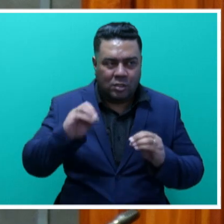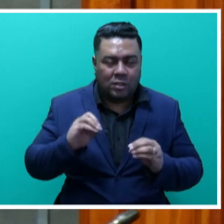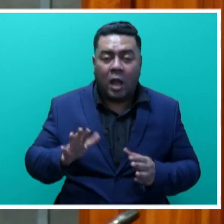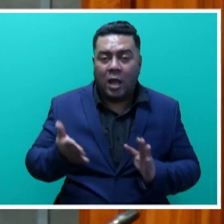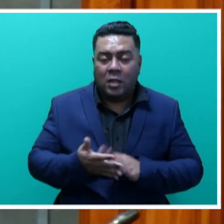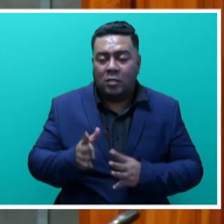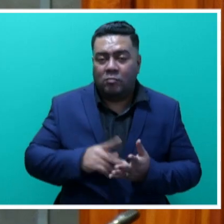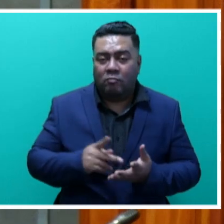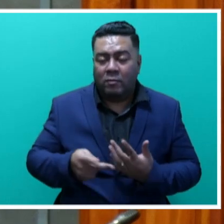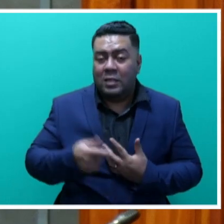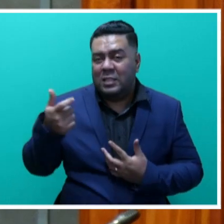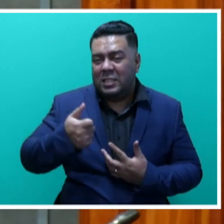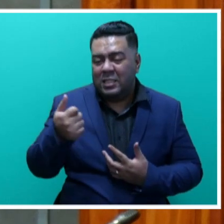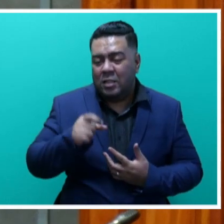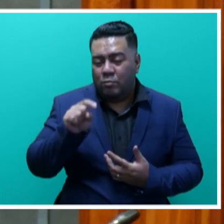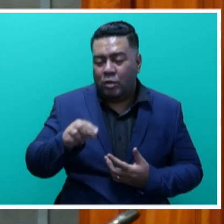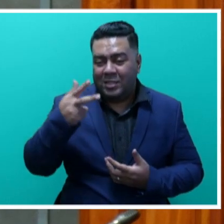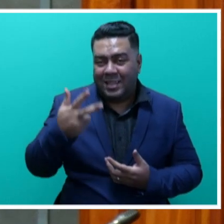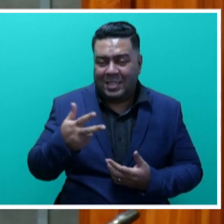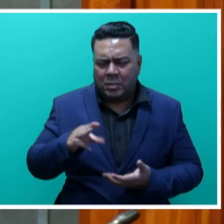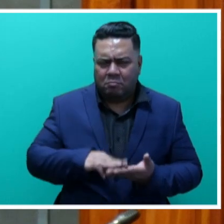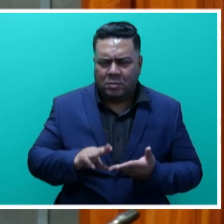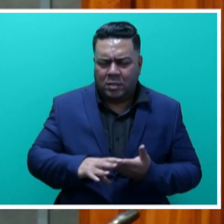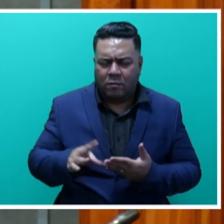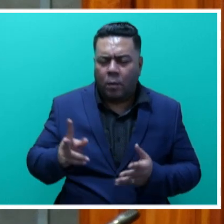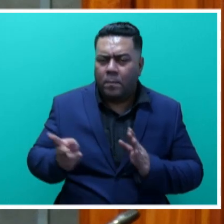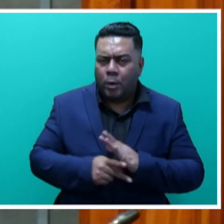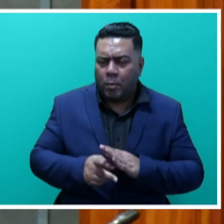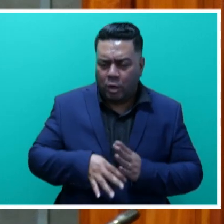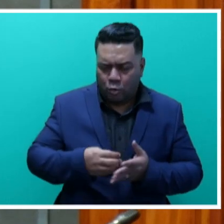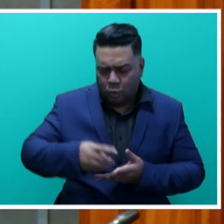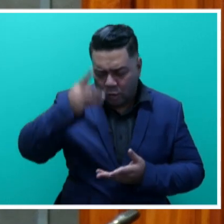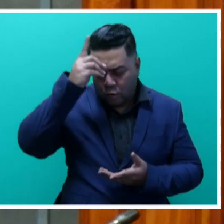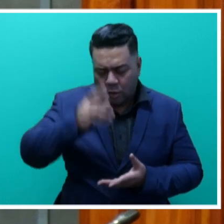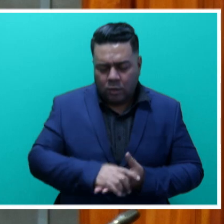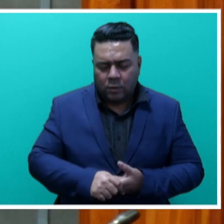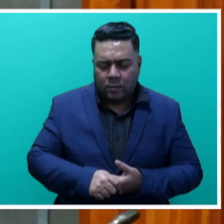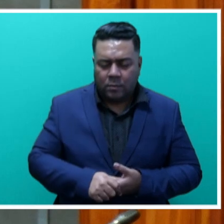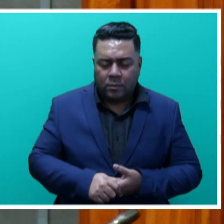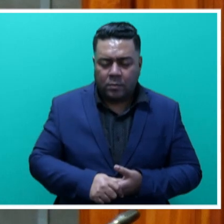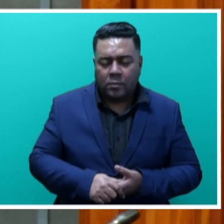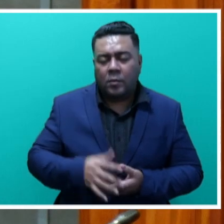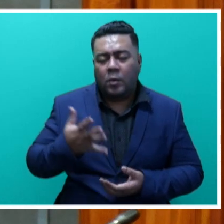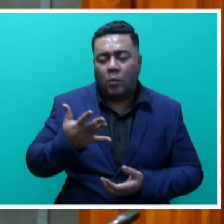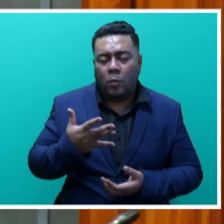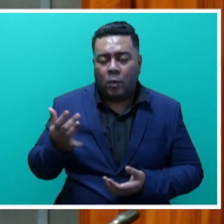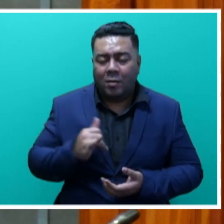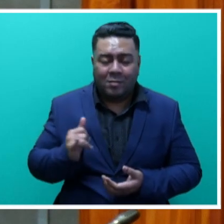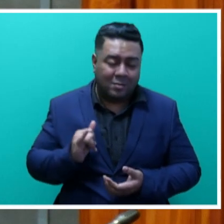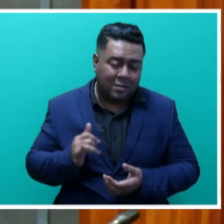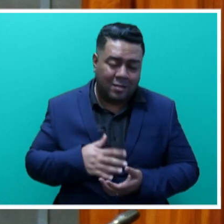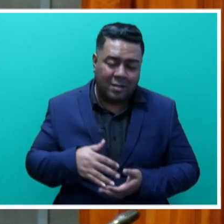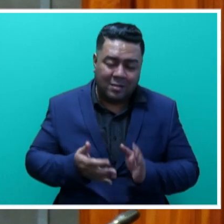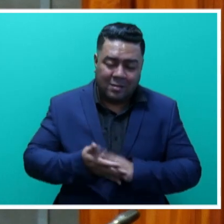allocation, 16.8 million has been provided for primary education, whilst the secondary school has received 14